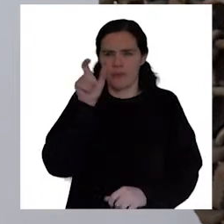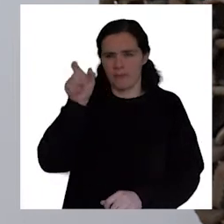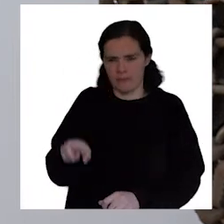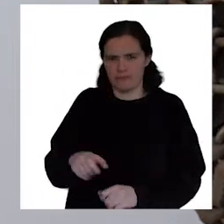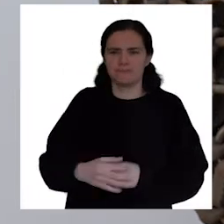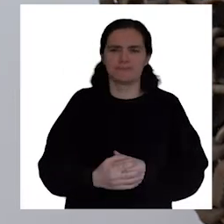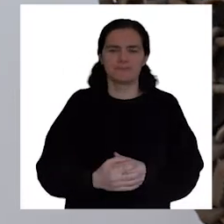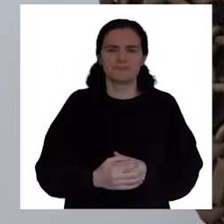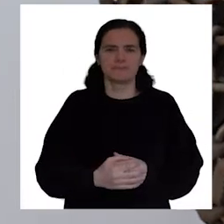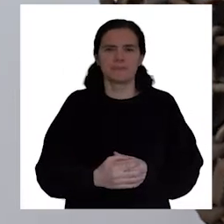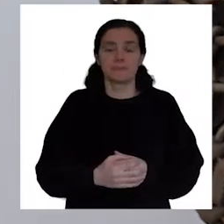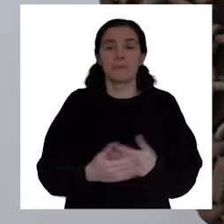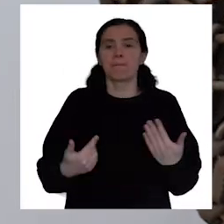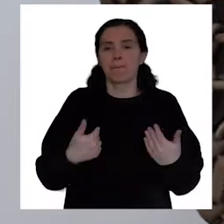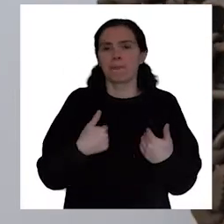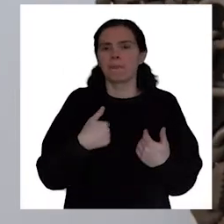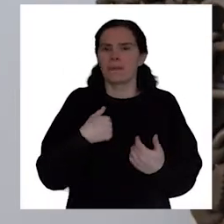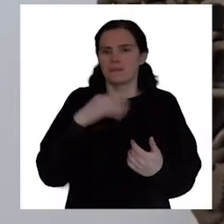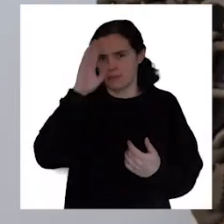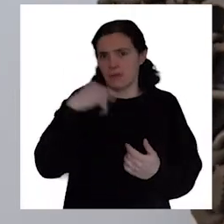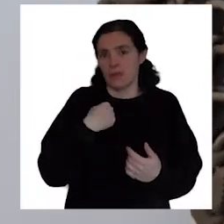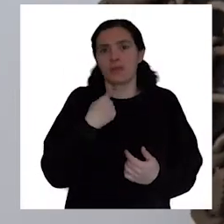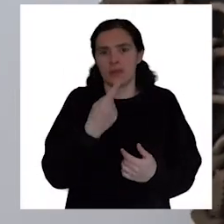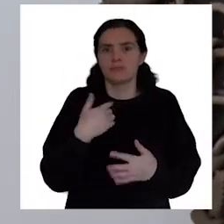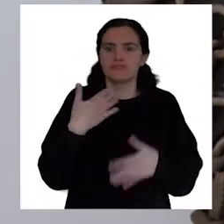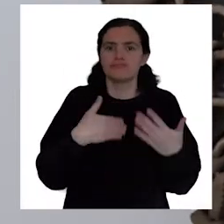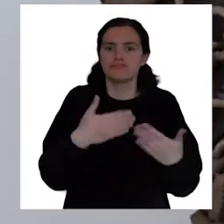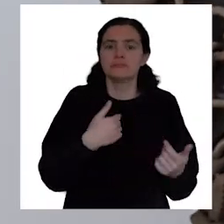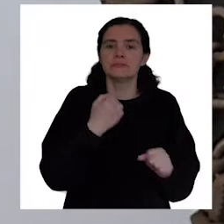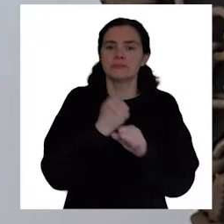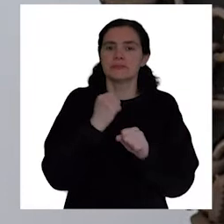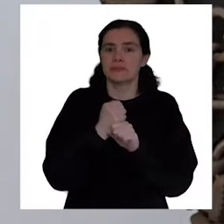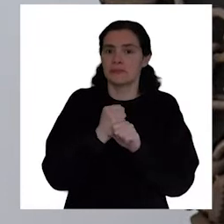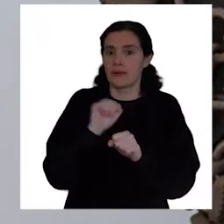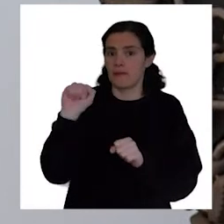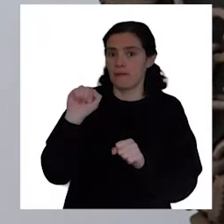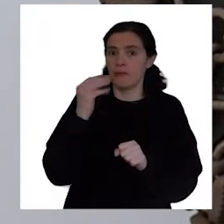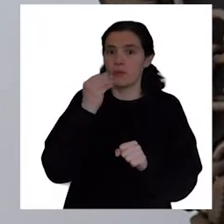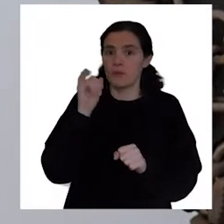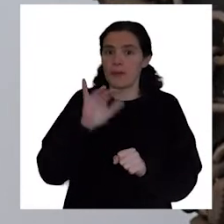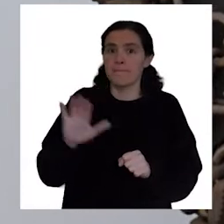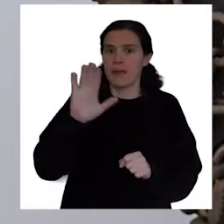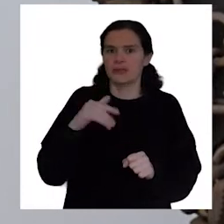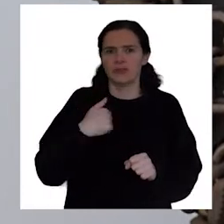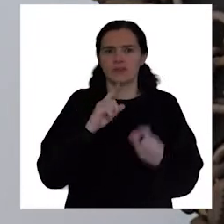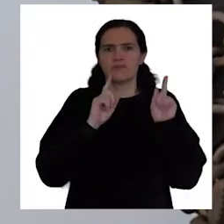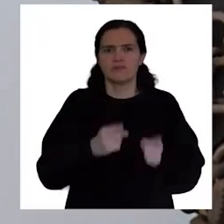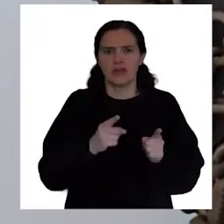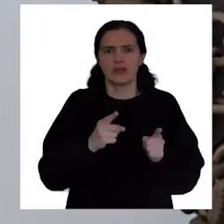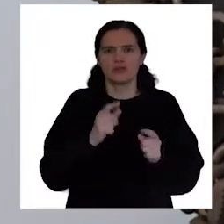show. And I know I've been telling you that Jafa works with image and I'm starting with